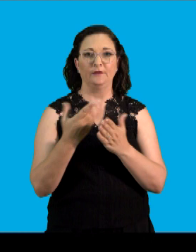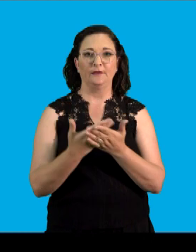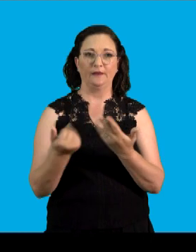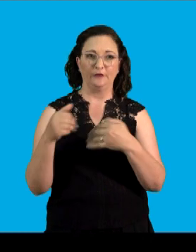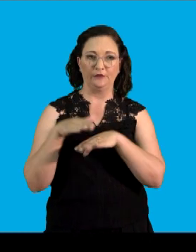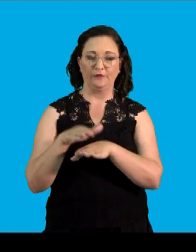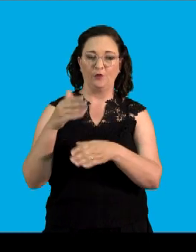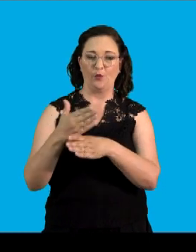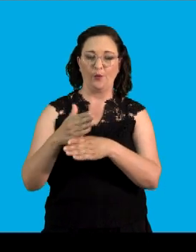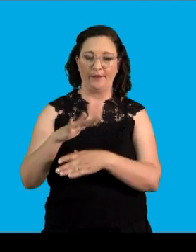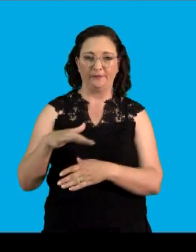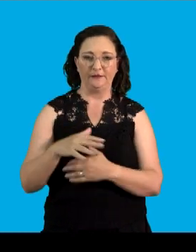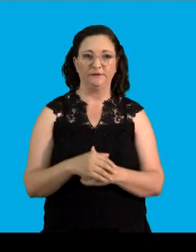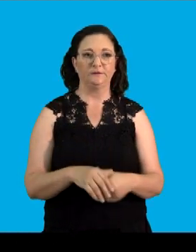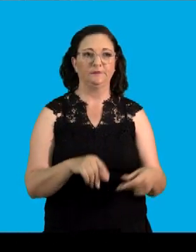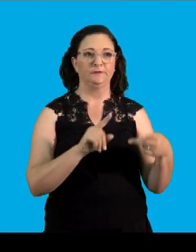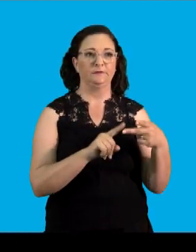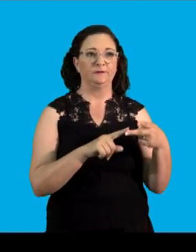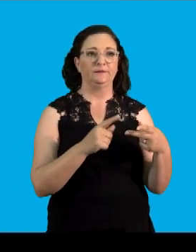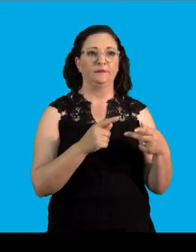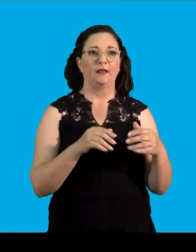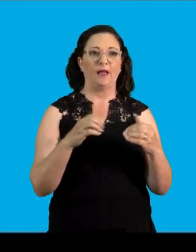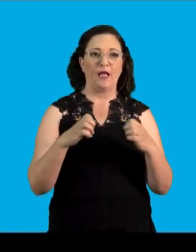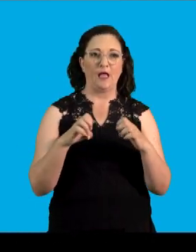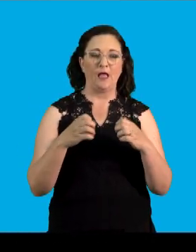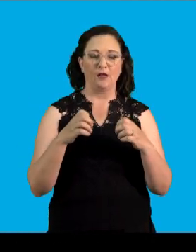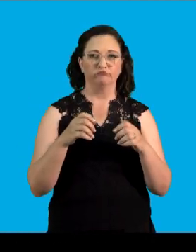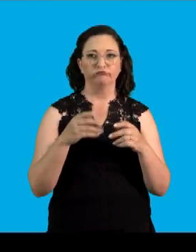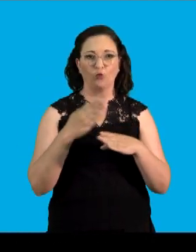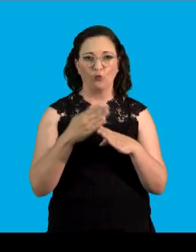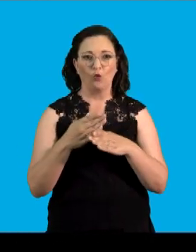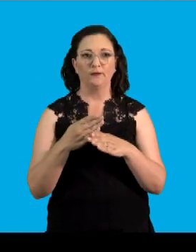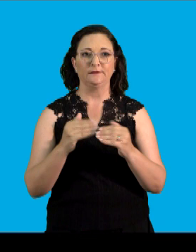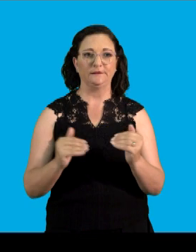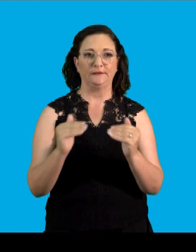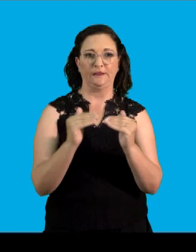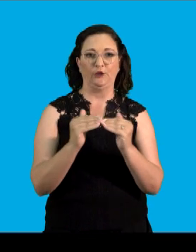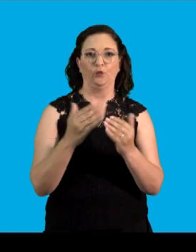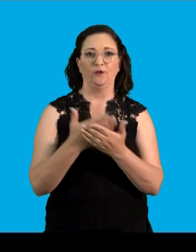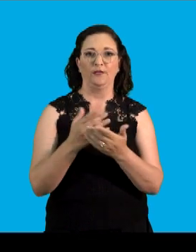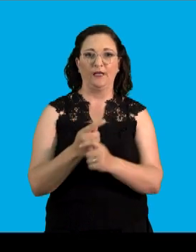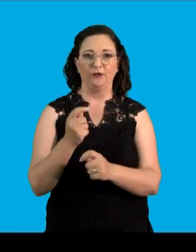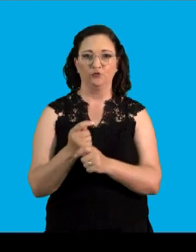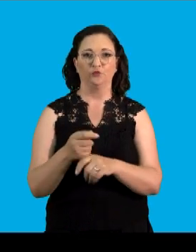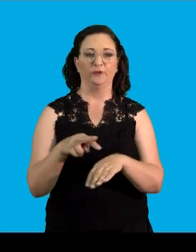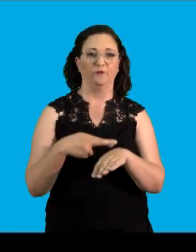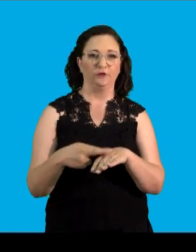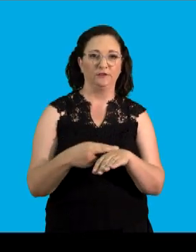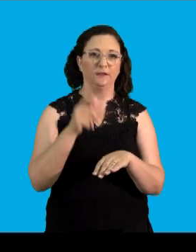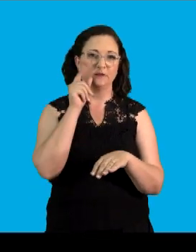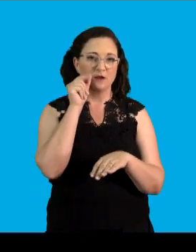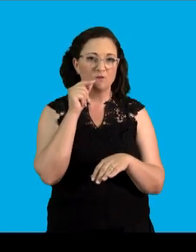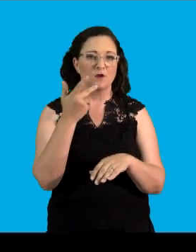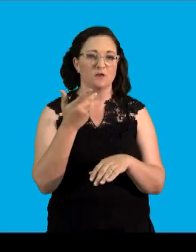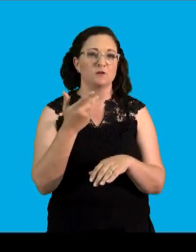to promote inclusivity in the workplace, treat all employees equally irrespective of gender or race or